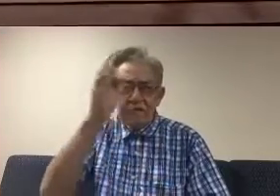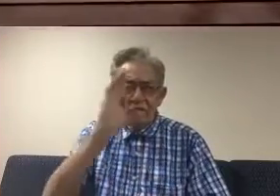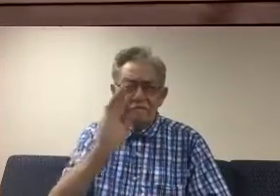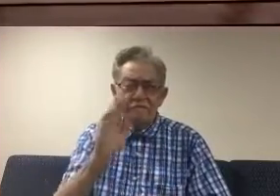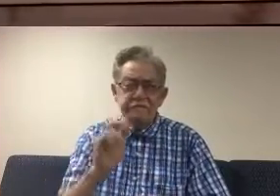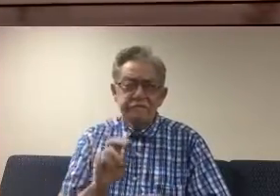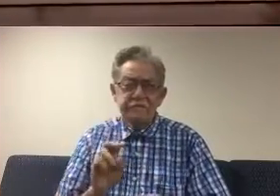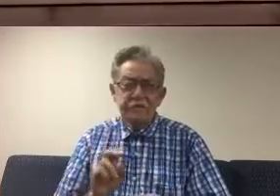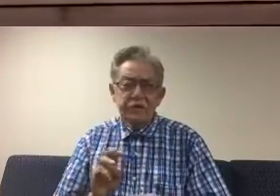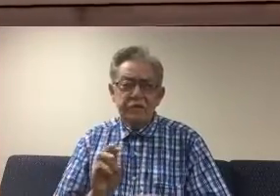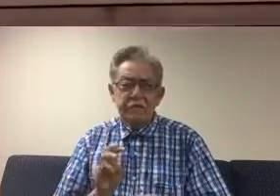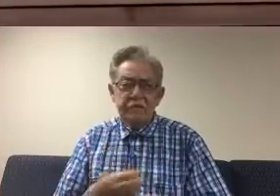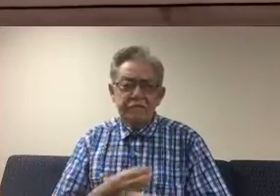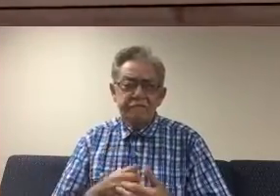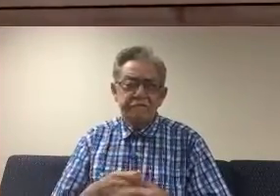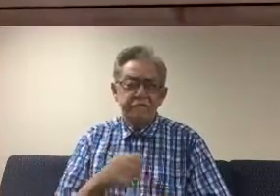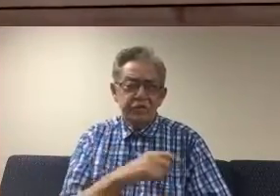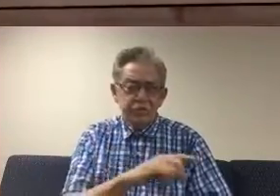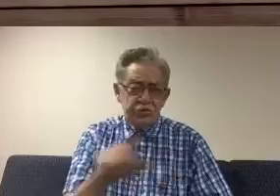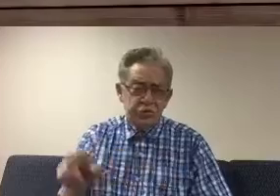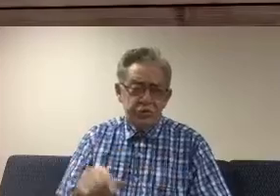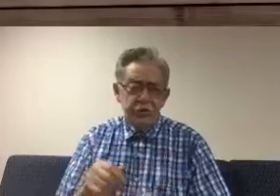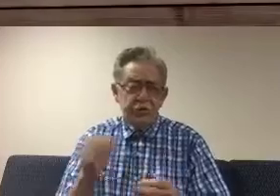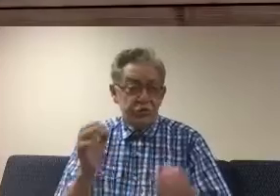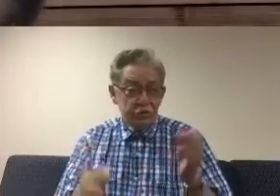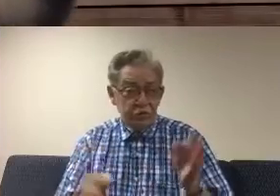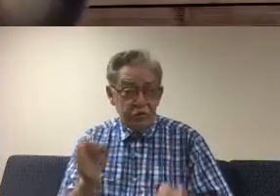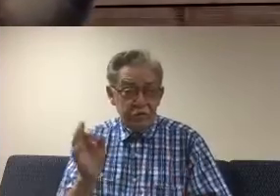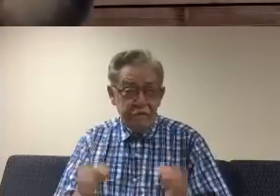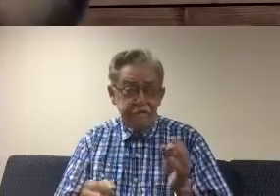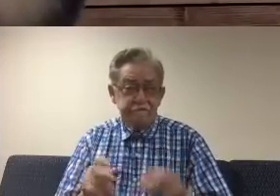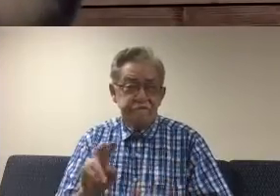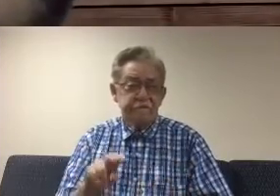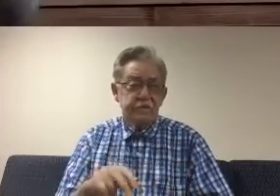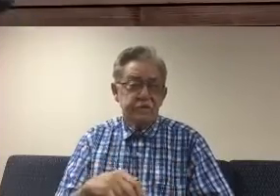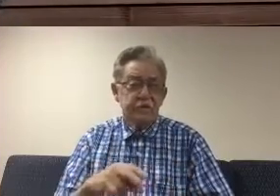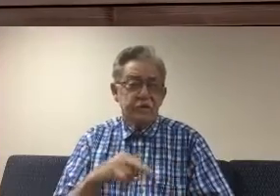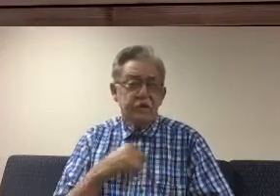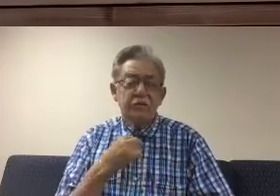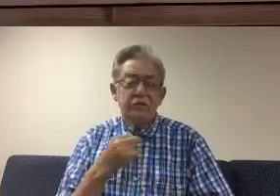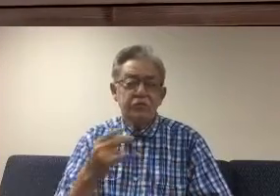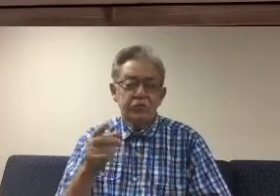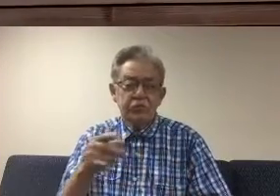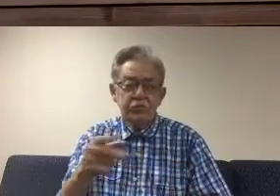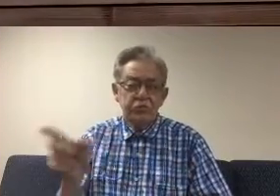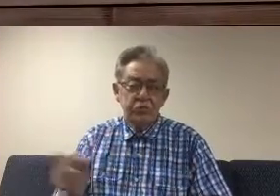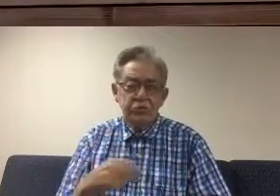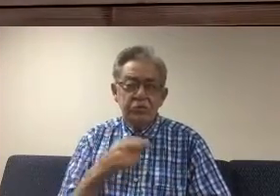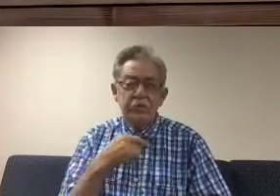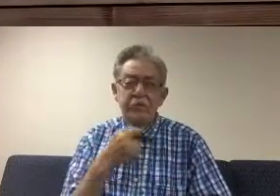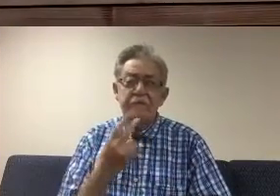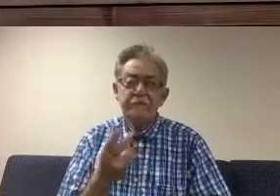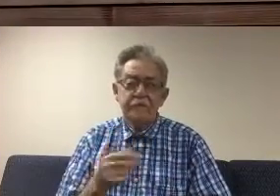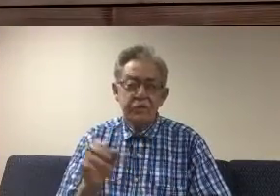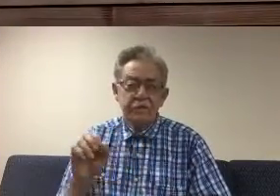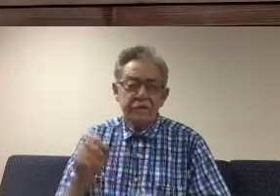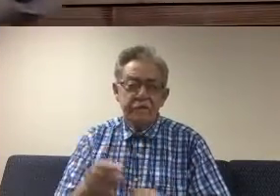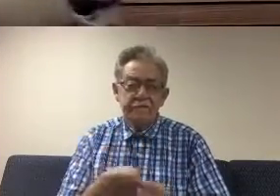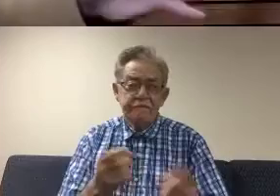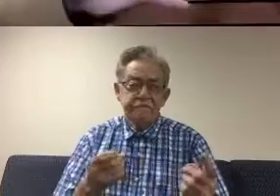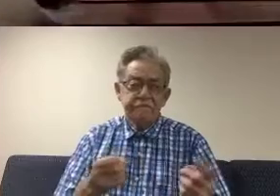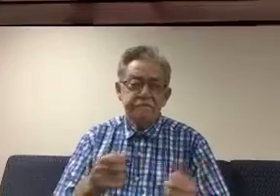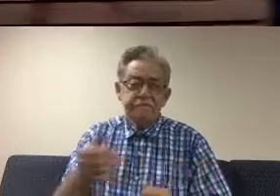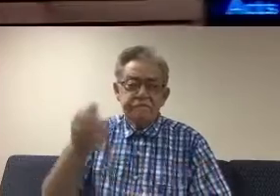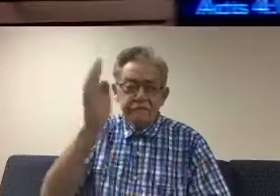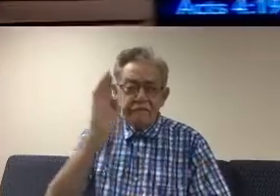words, you guys are supposed to be representing the voice of God. That's the Sanhedrin, the 70. They're supposed